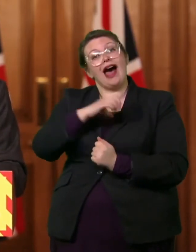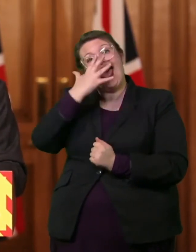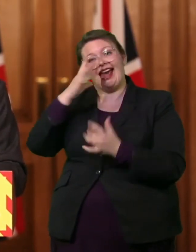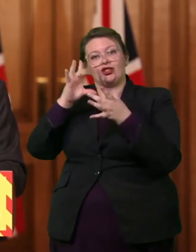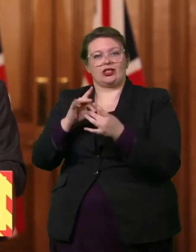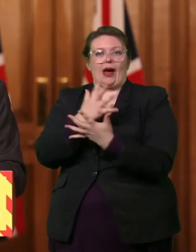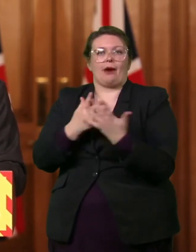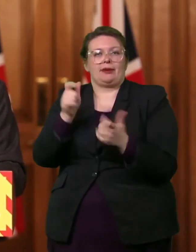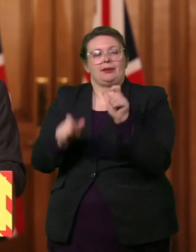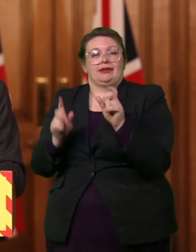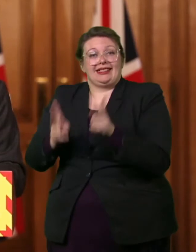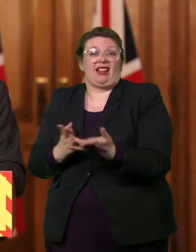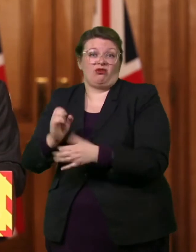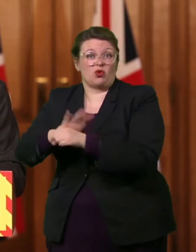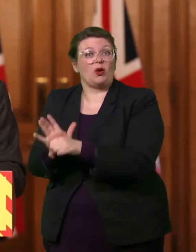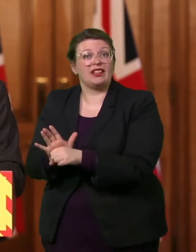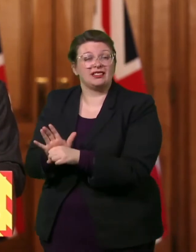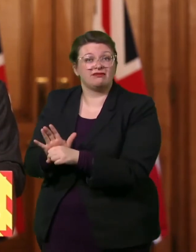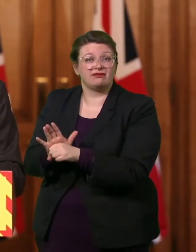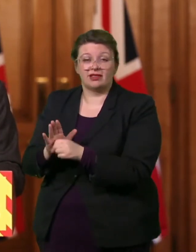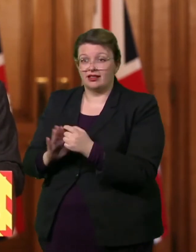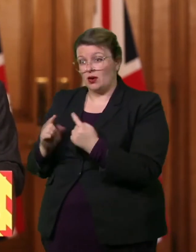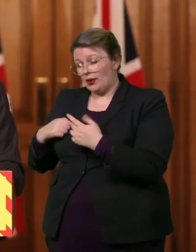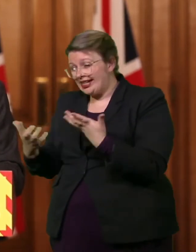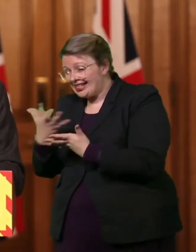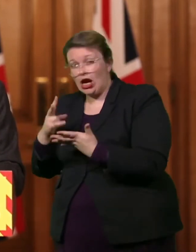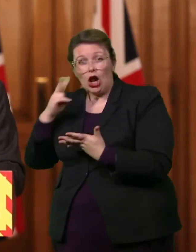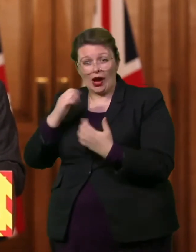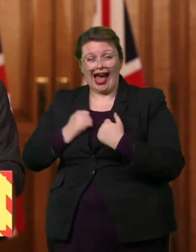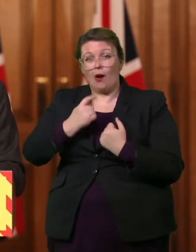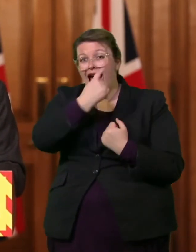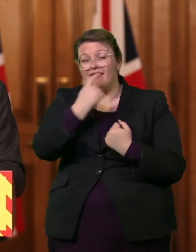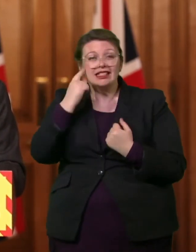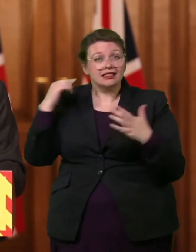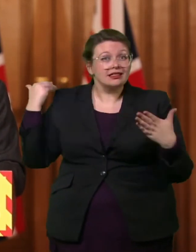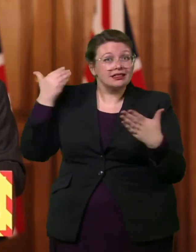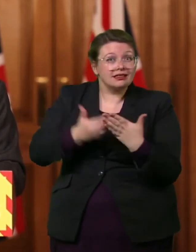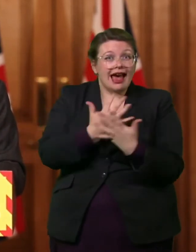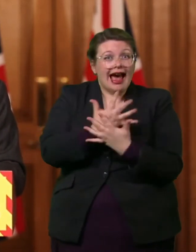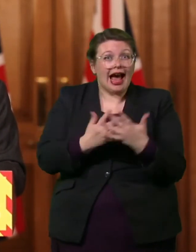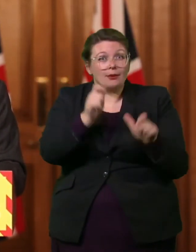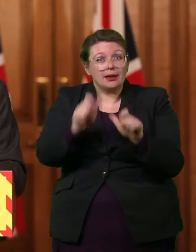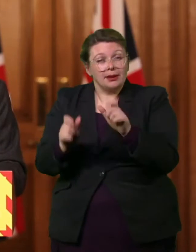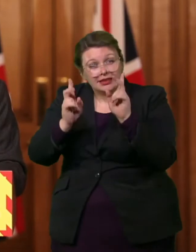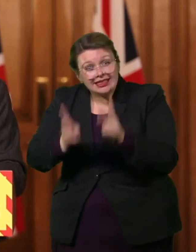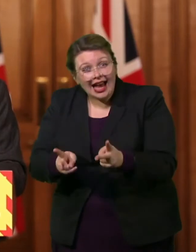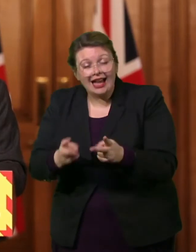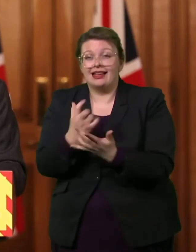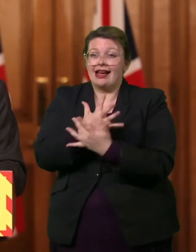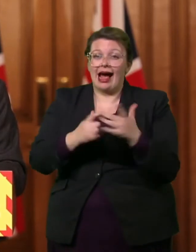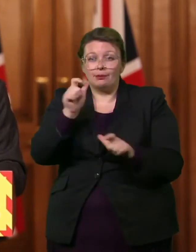the clinical evidence and also the evidence of how quickly, operationally, we can jab everybody.